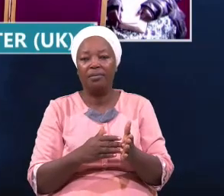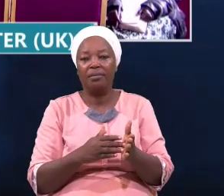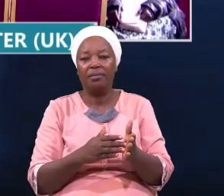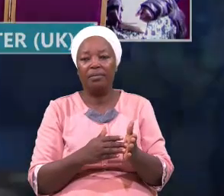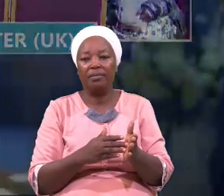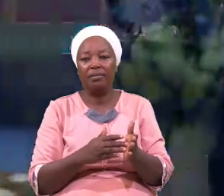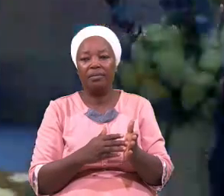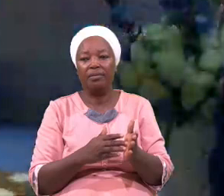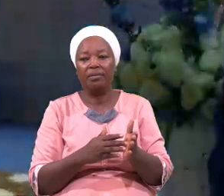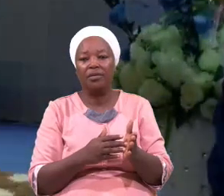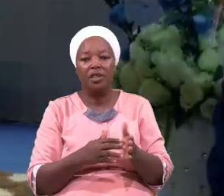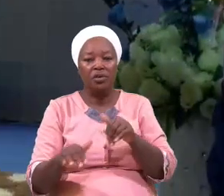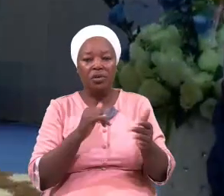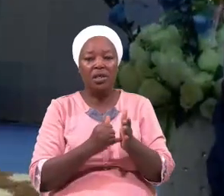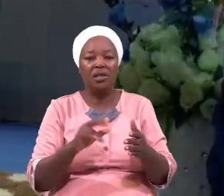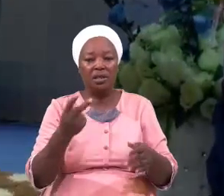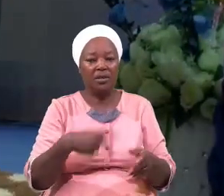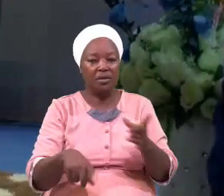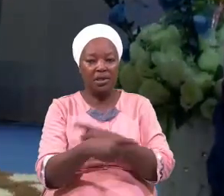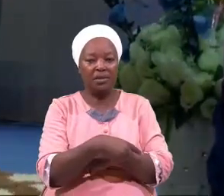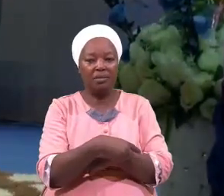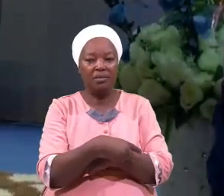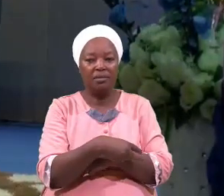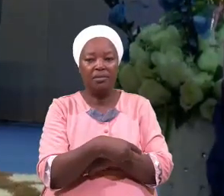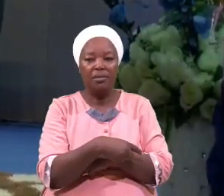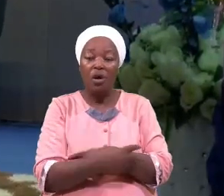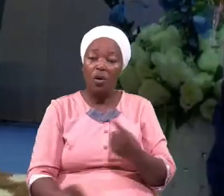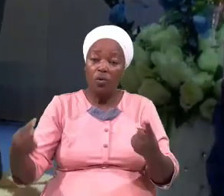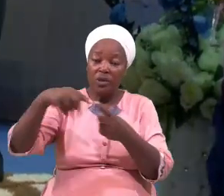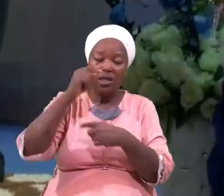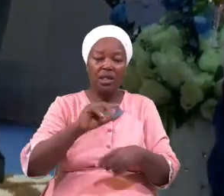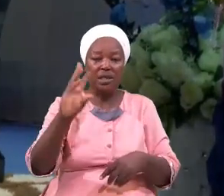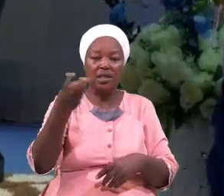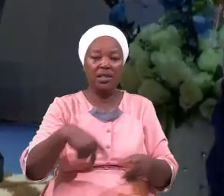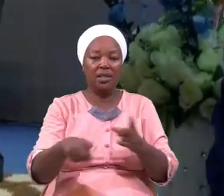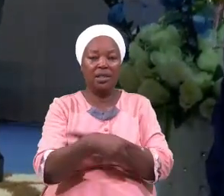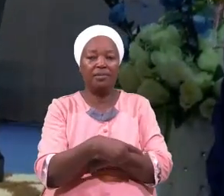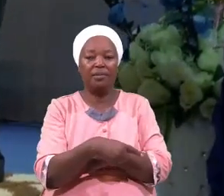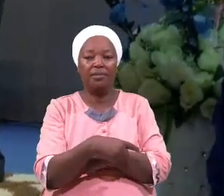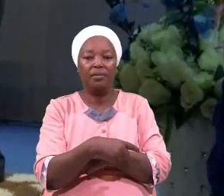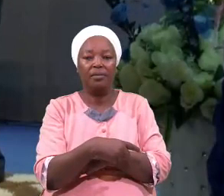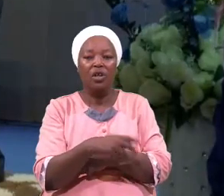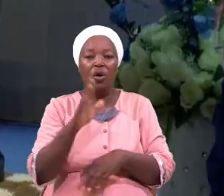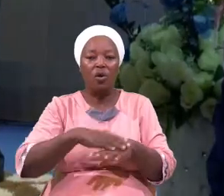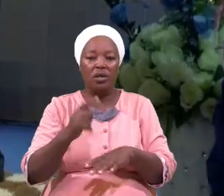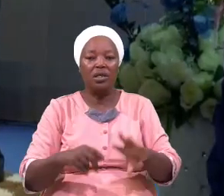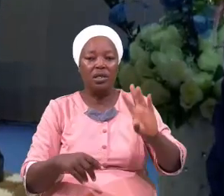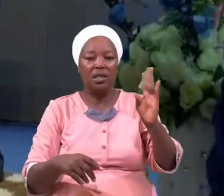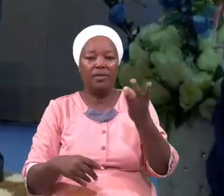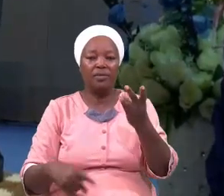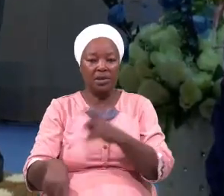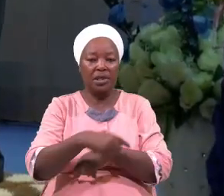Do that the second day. Until the sixth day. On the seventh day, go